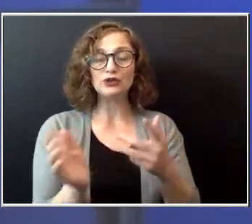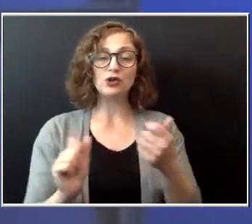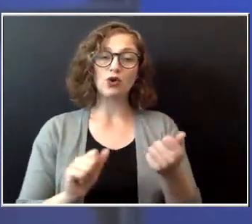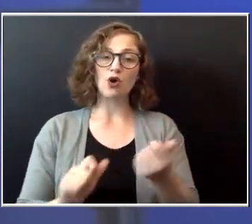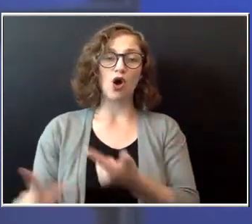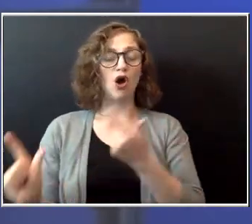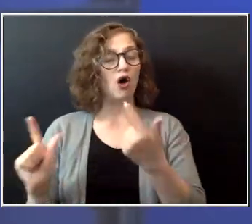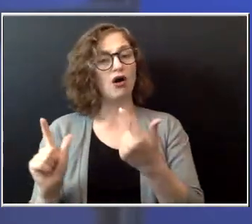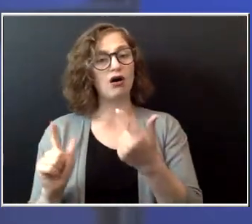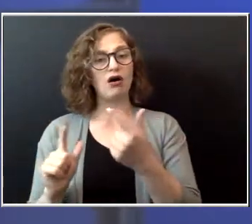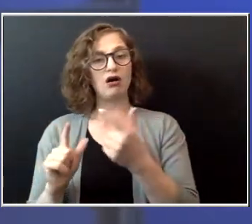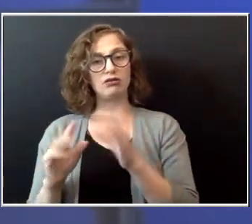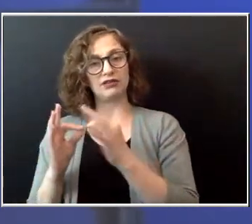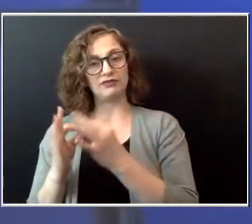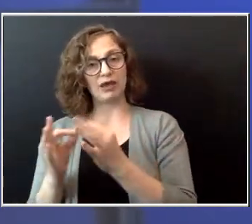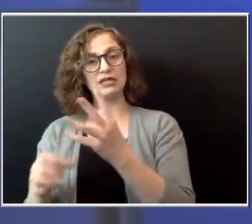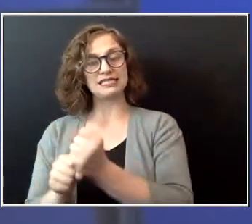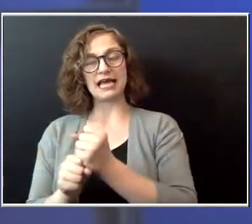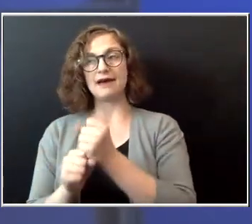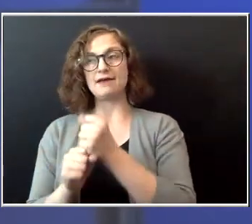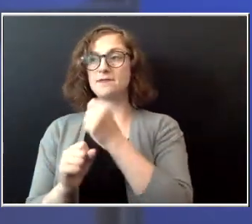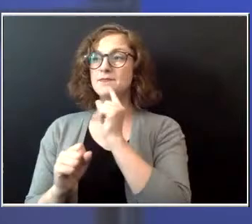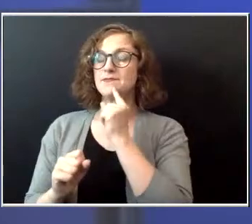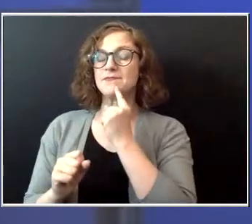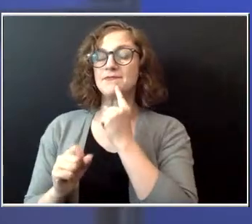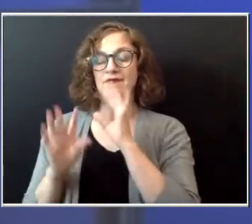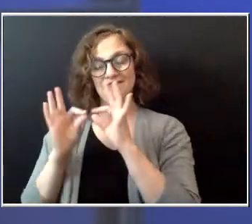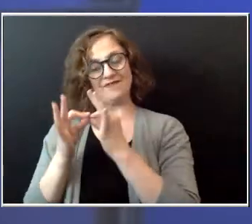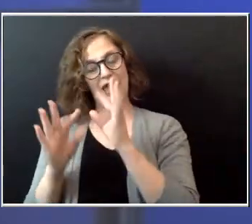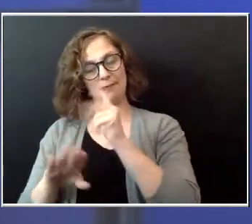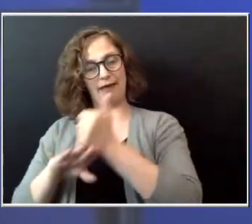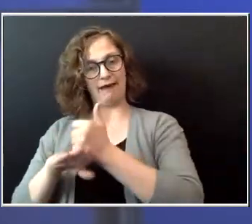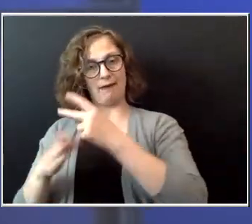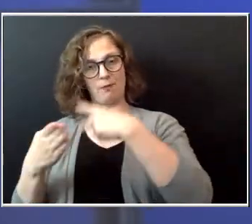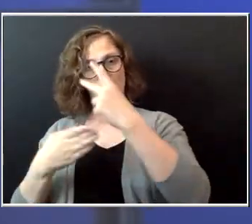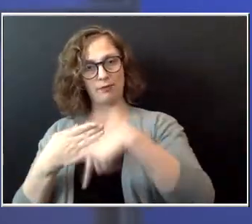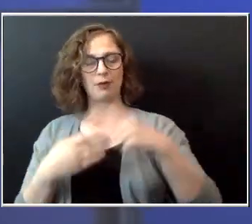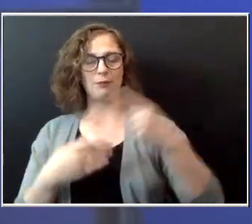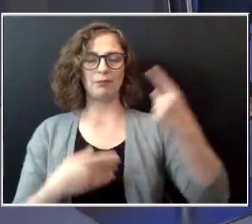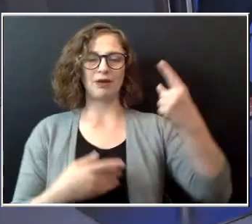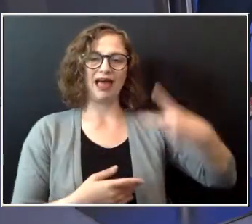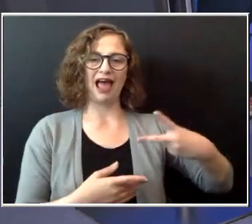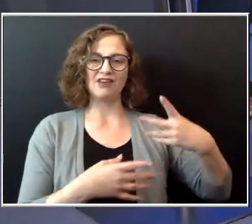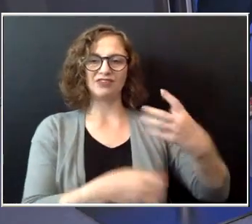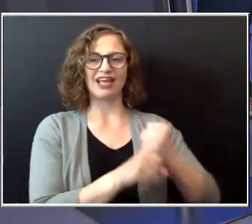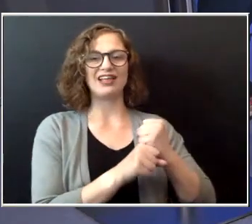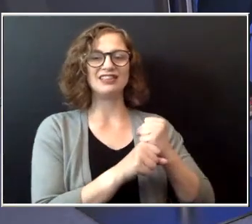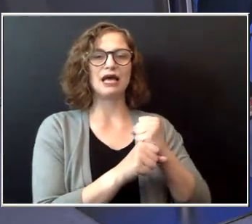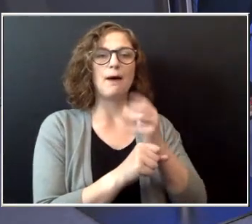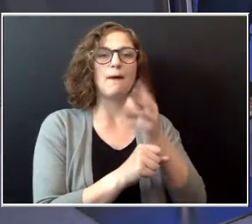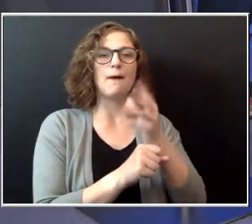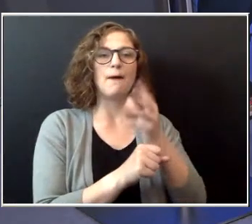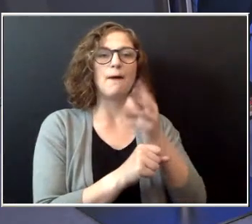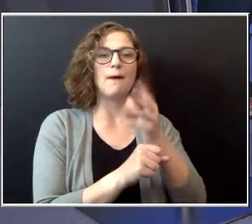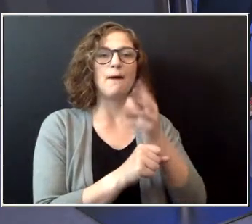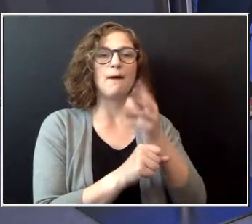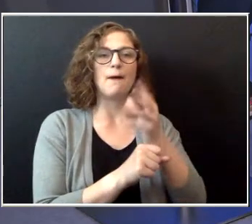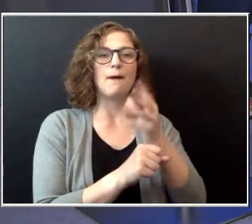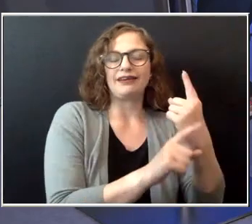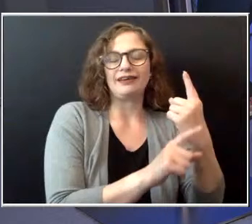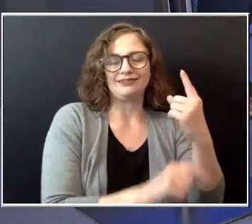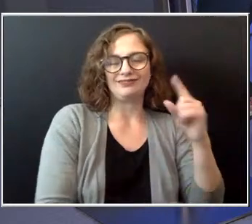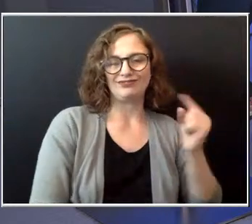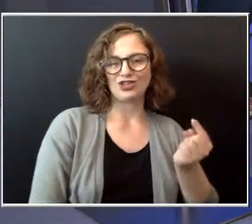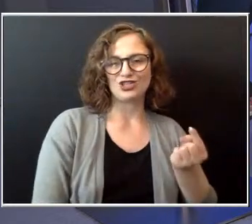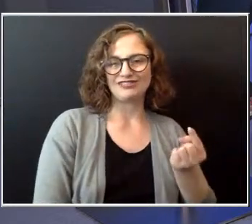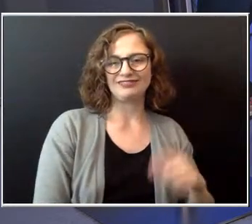but only half of them get the parent-only part first. Oh, that's pretty cool. So basically, the theory kind of feels like it is,